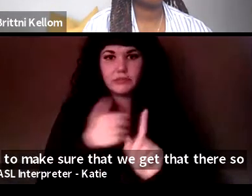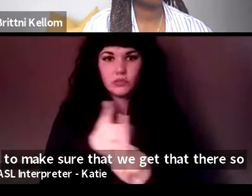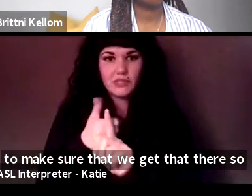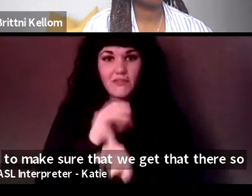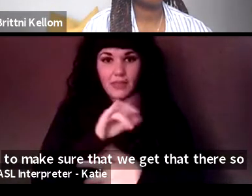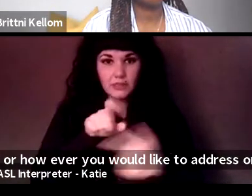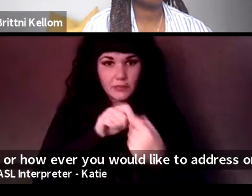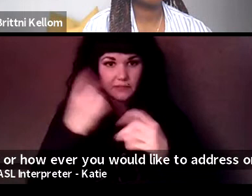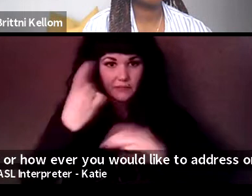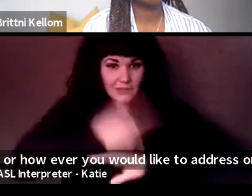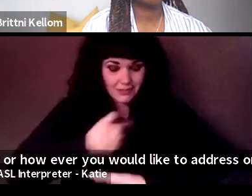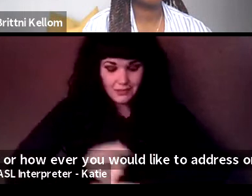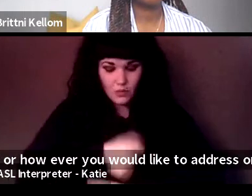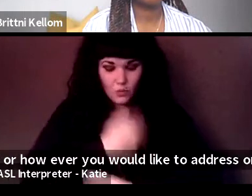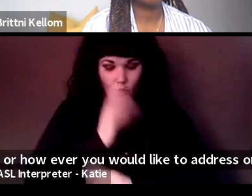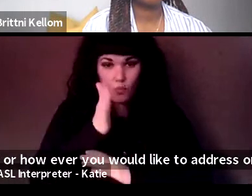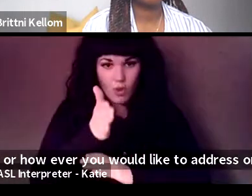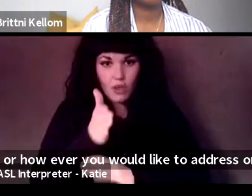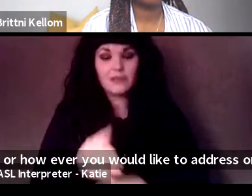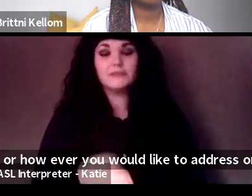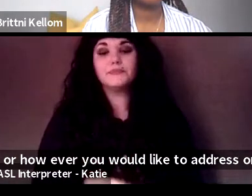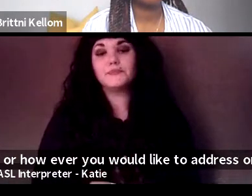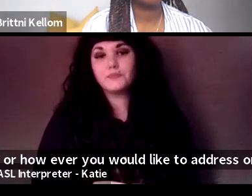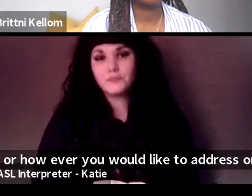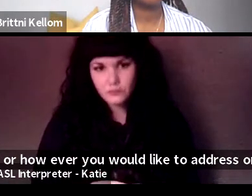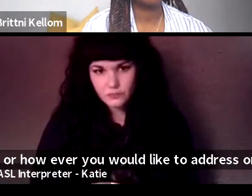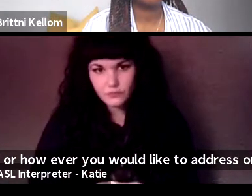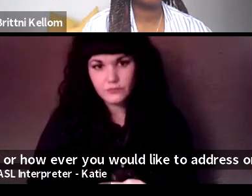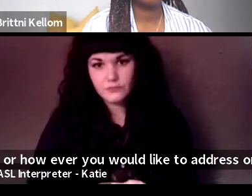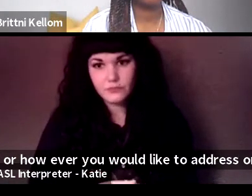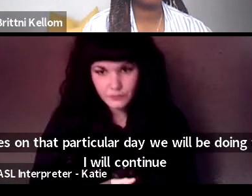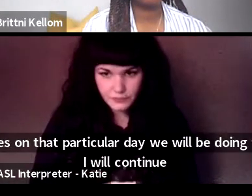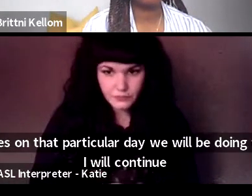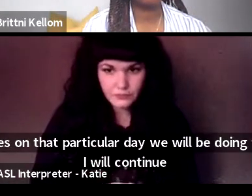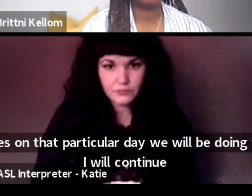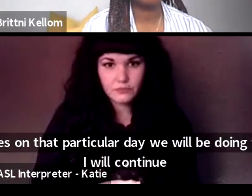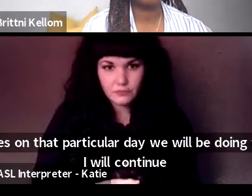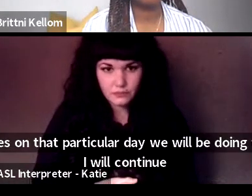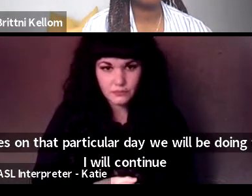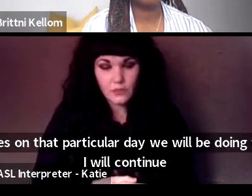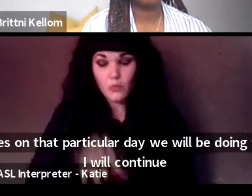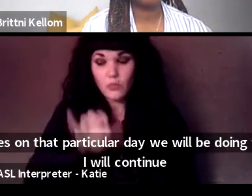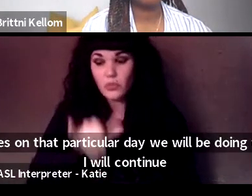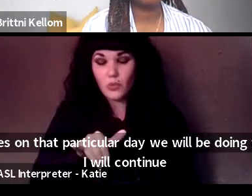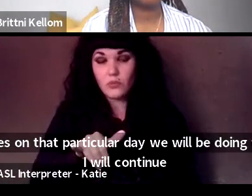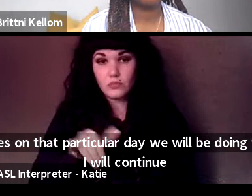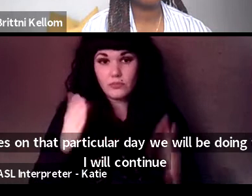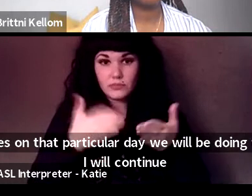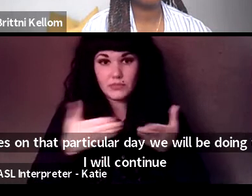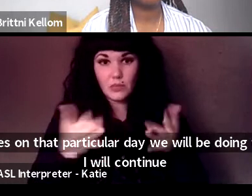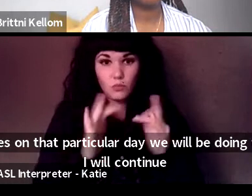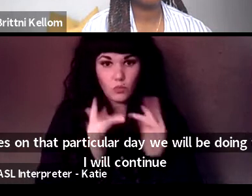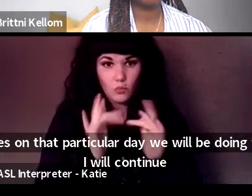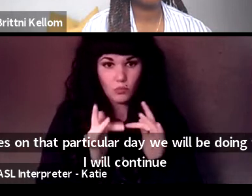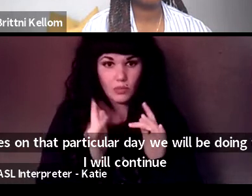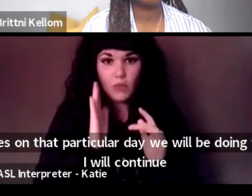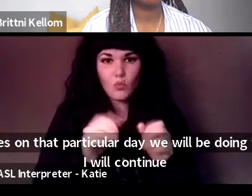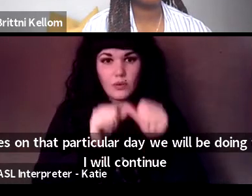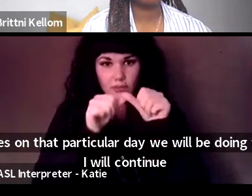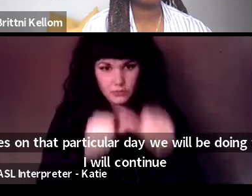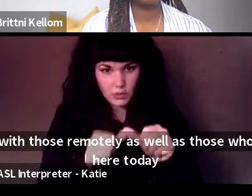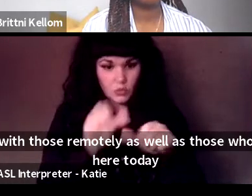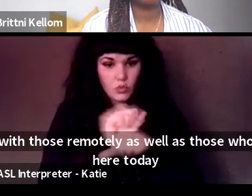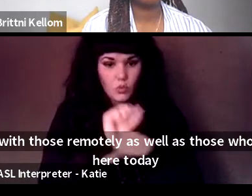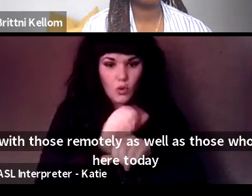will be doing that, and I'll continue to work with those remotely as well as those who are not here today to make sure that date